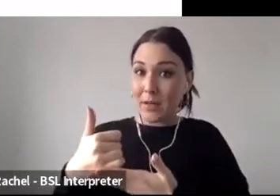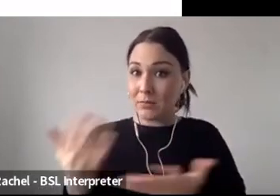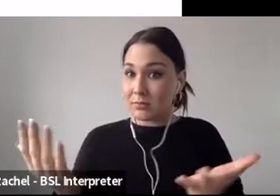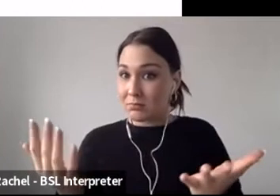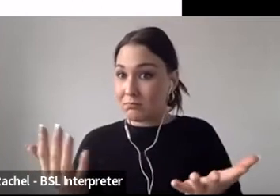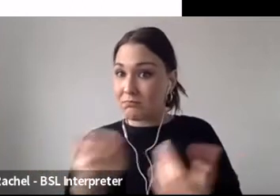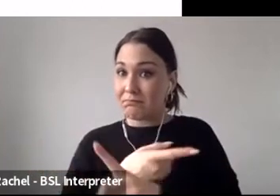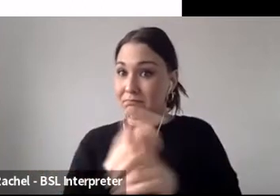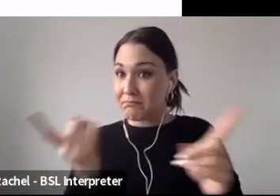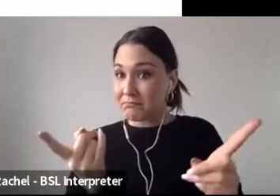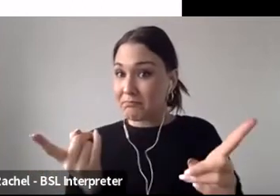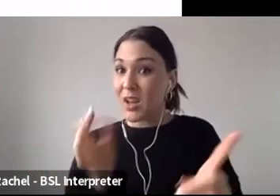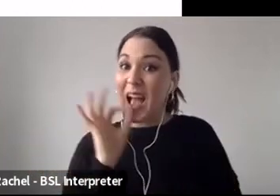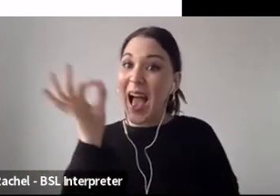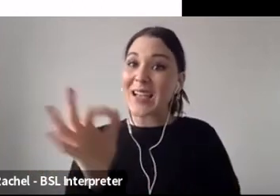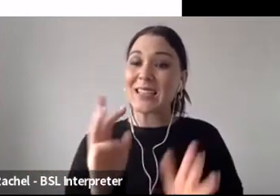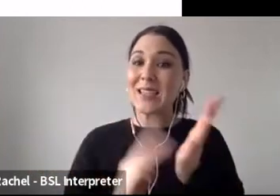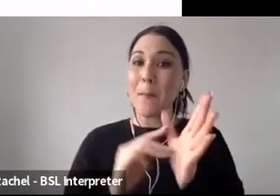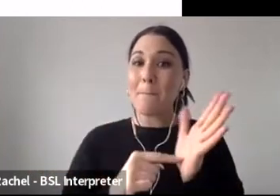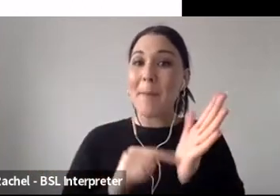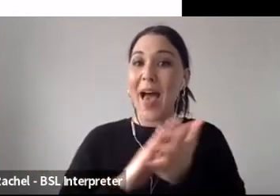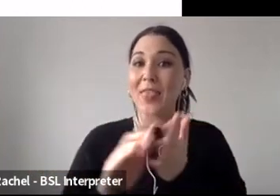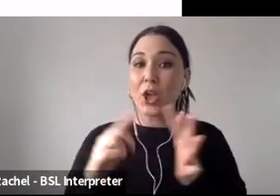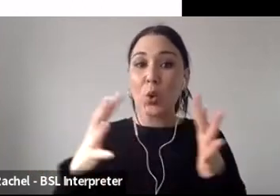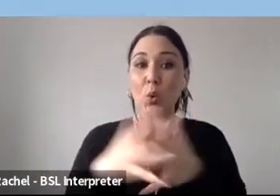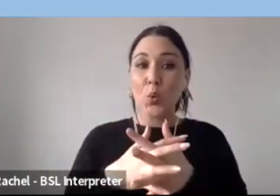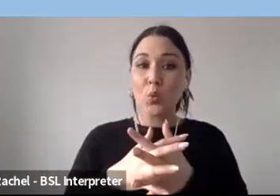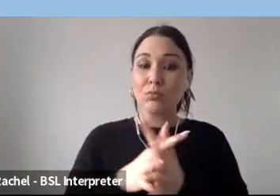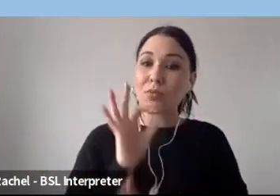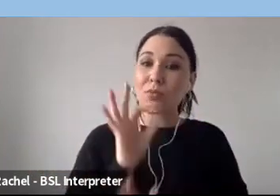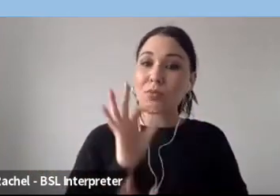to answer the question first, if that's all right.